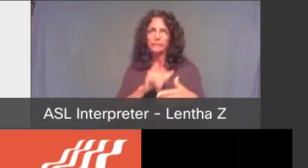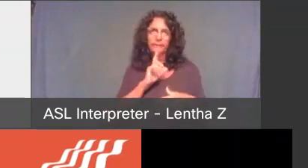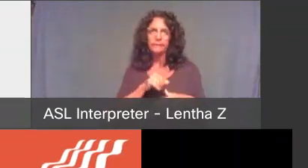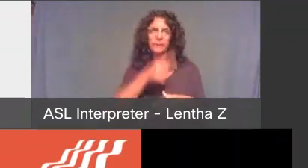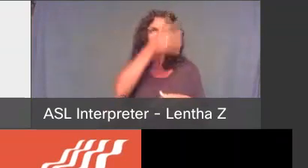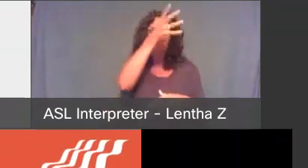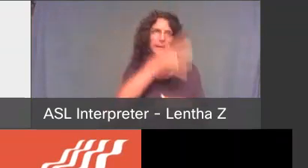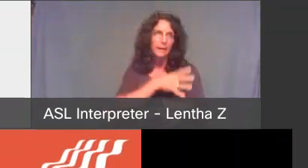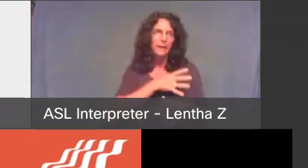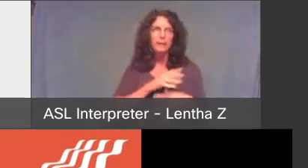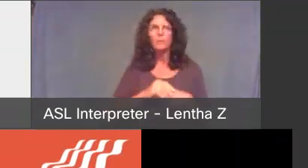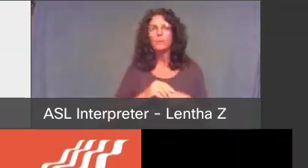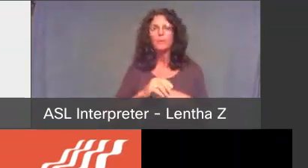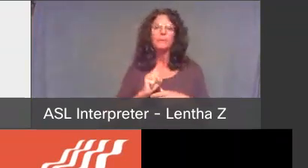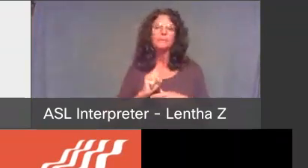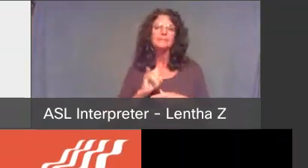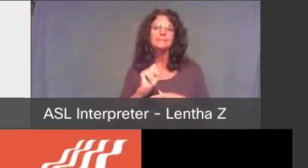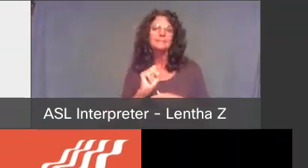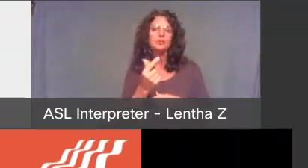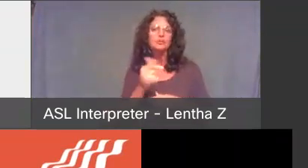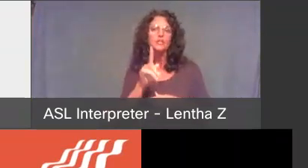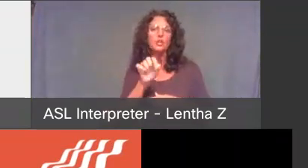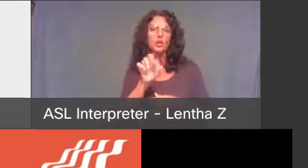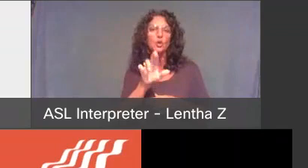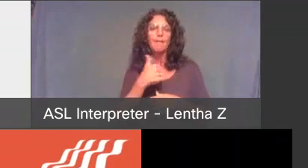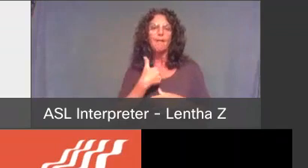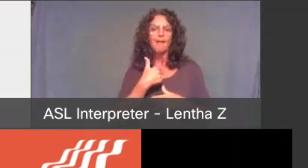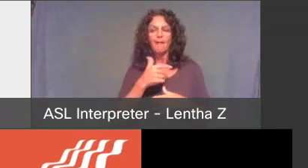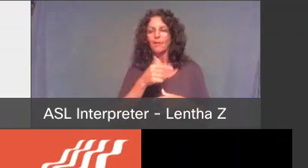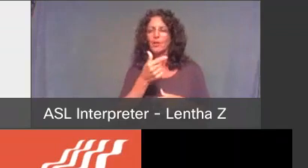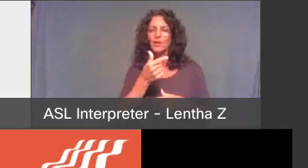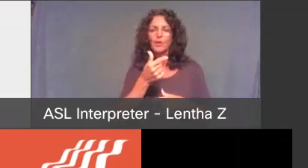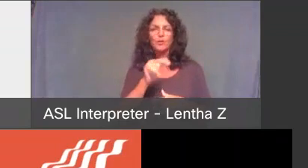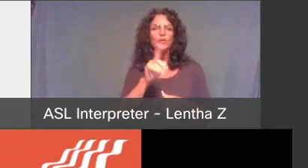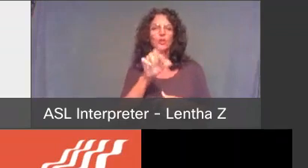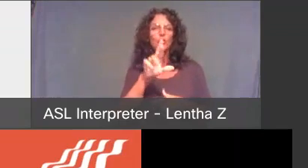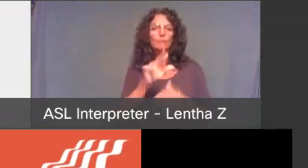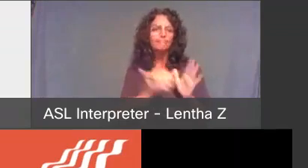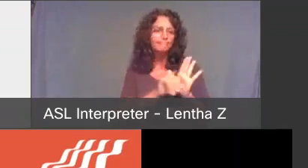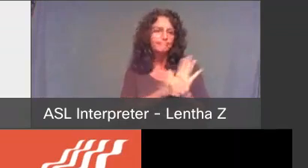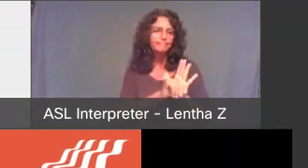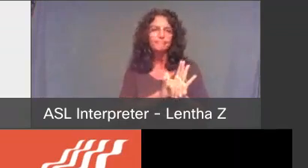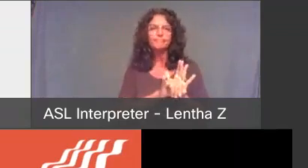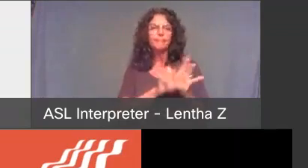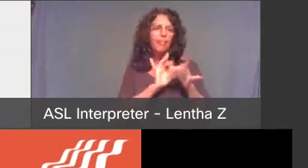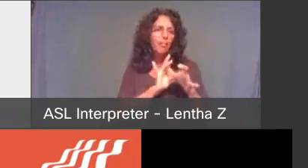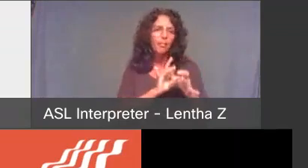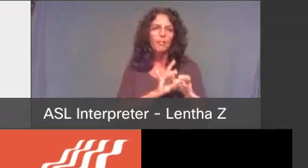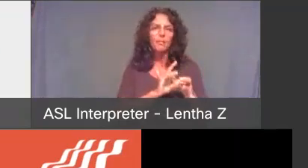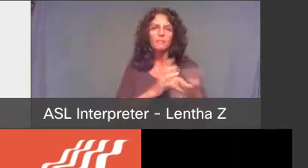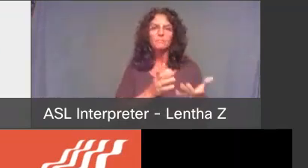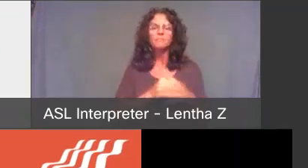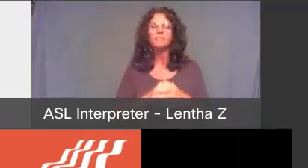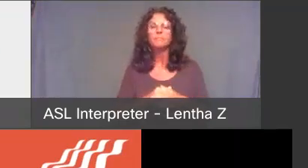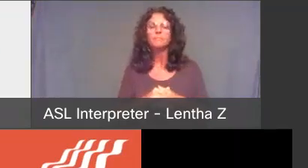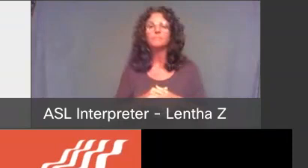born cisgender, which is being born with the gender identity that you identify with, or the sex with the gender identity you identify